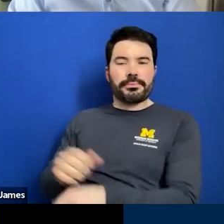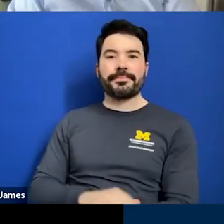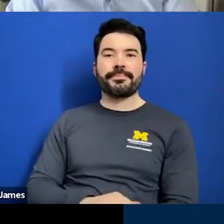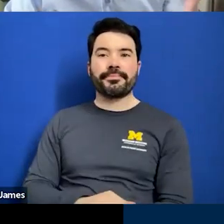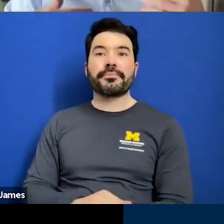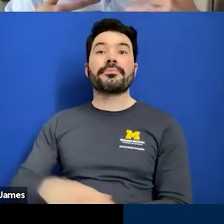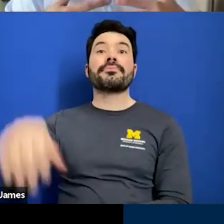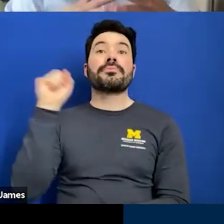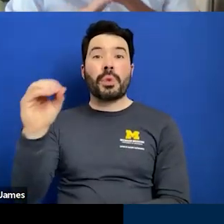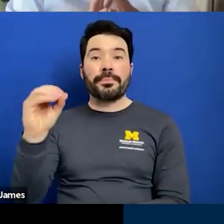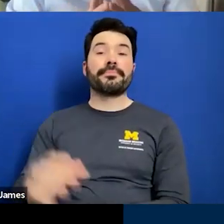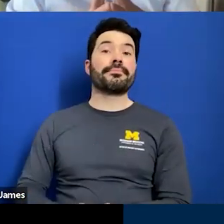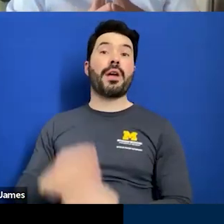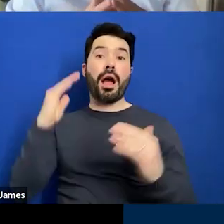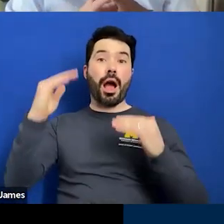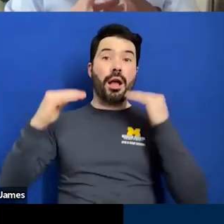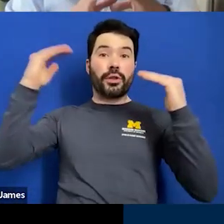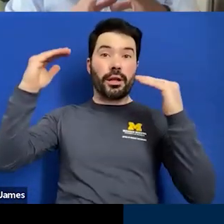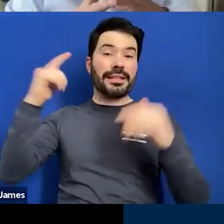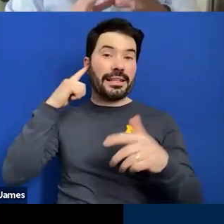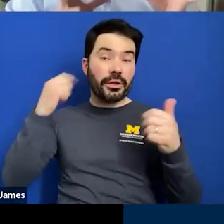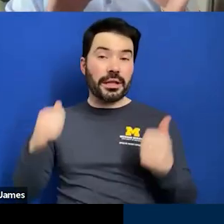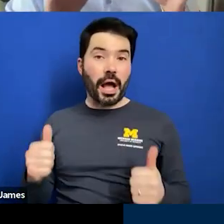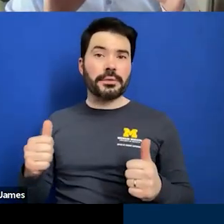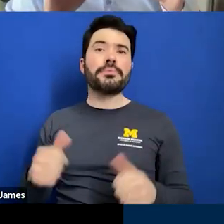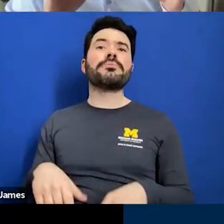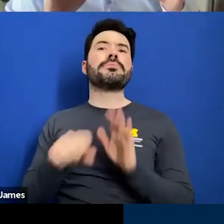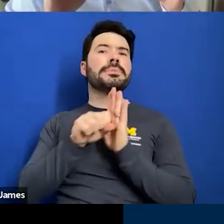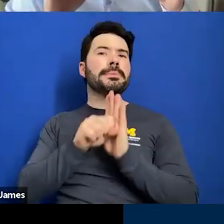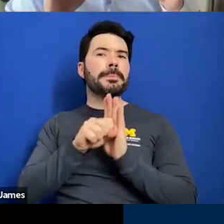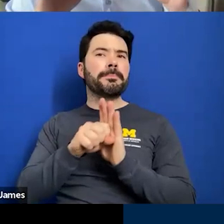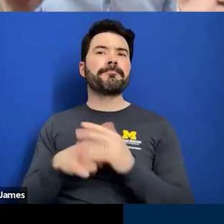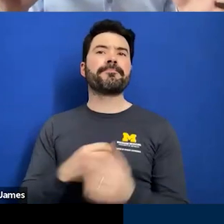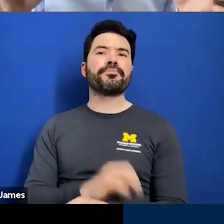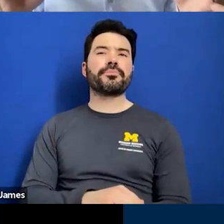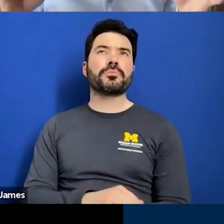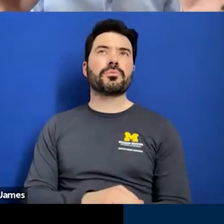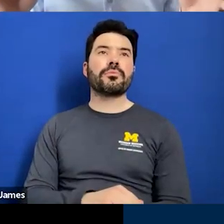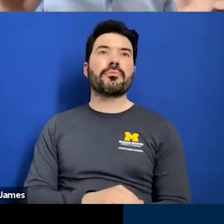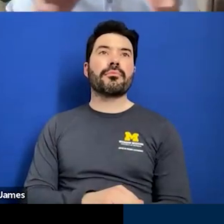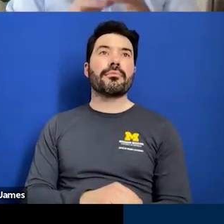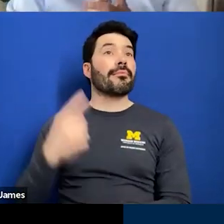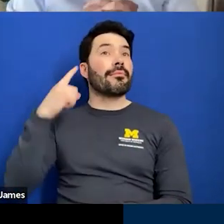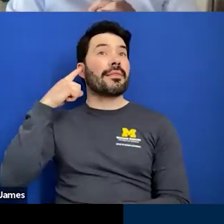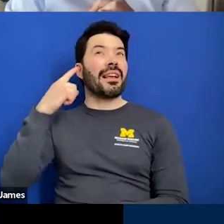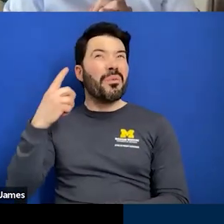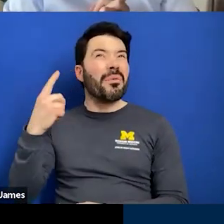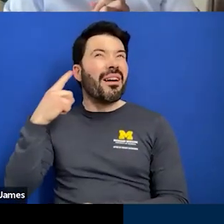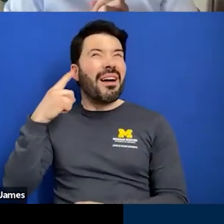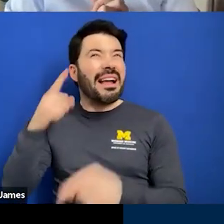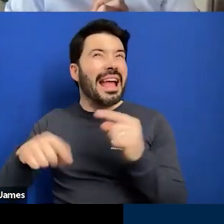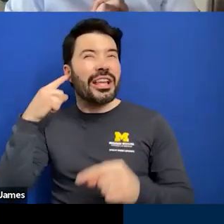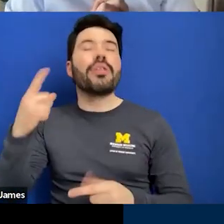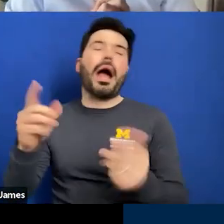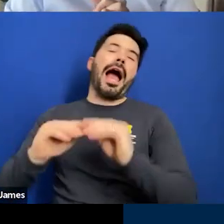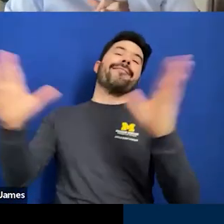So symptoms of adult hearing loss. So adults, these are not being able to hear is kind of an obvious symptom. So I'm going to talk about